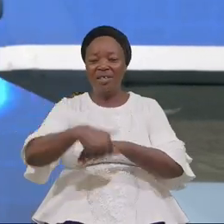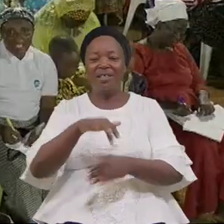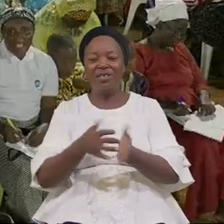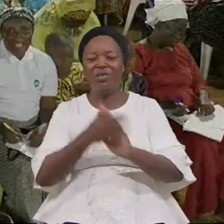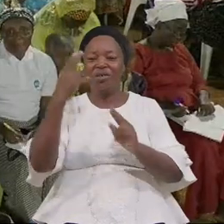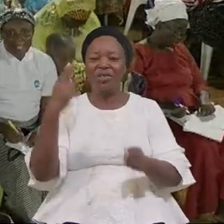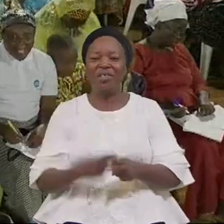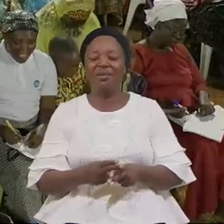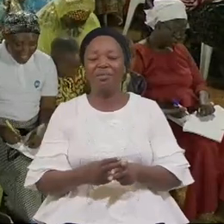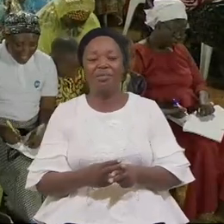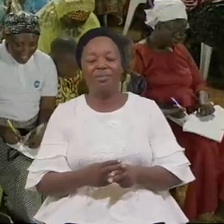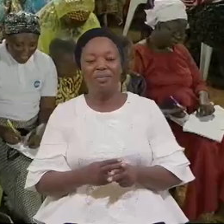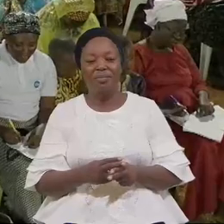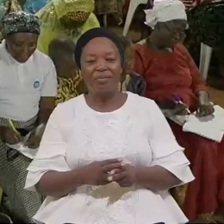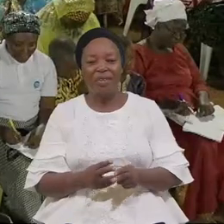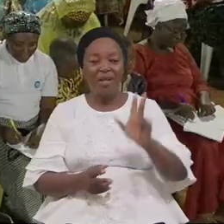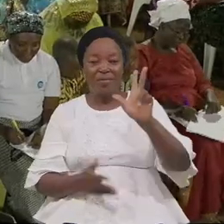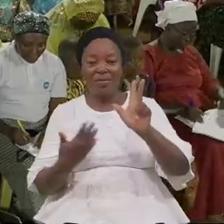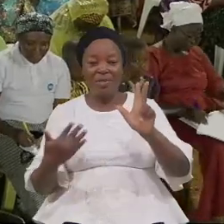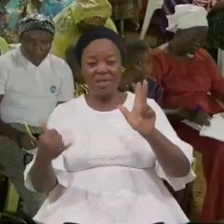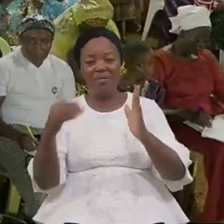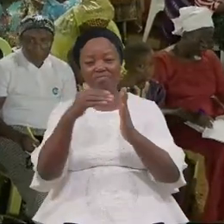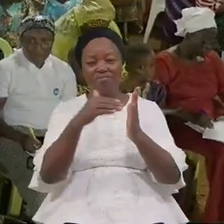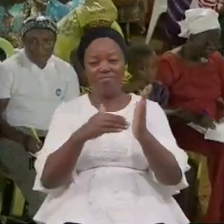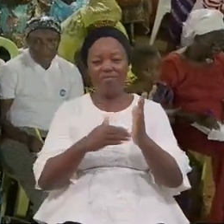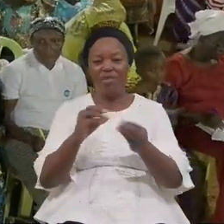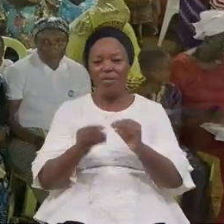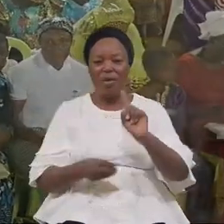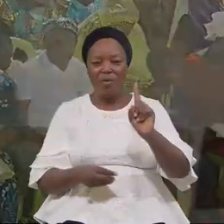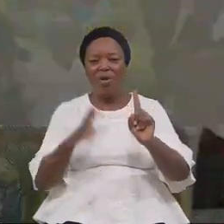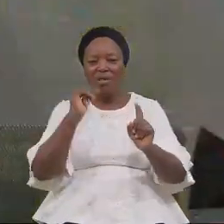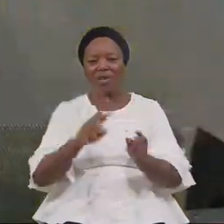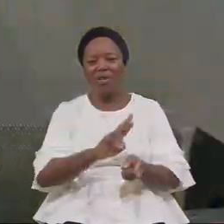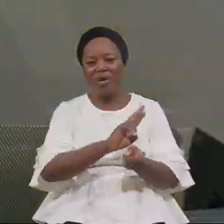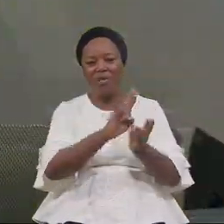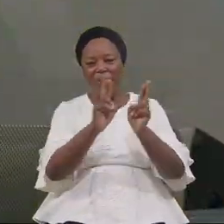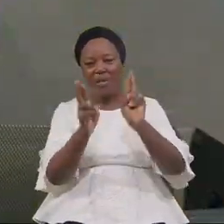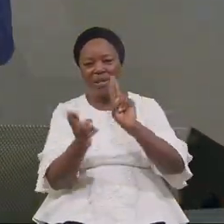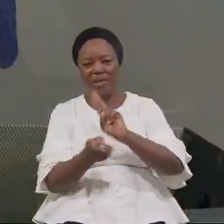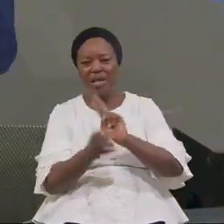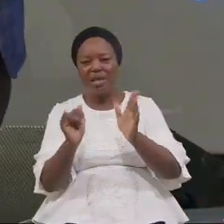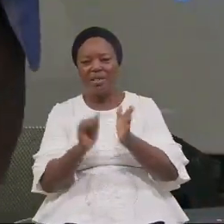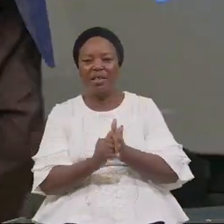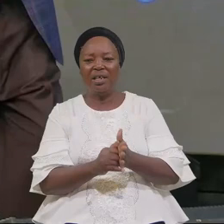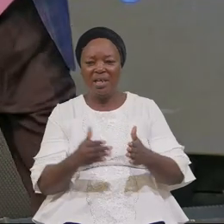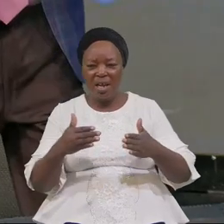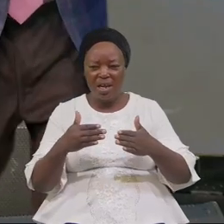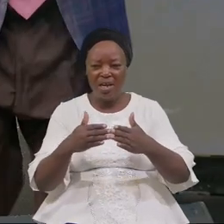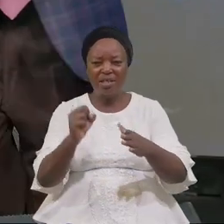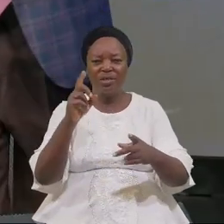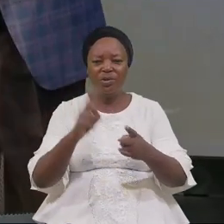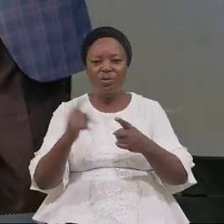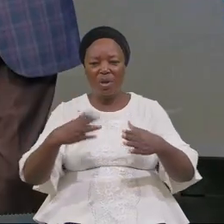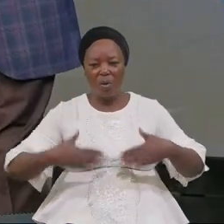Jesus' name. 3 things. Number 1, repentance that leads to the